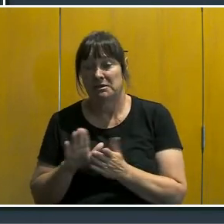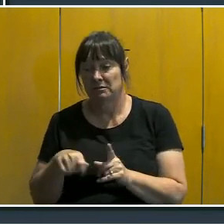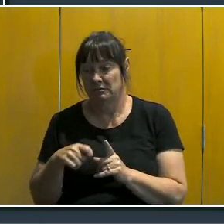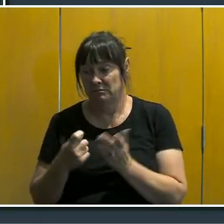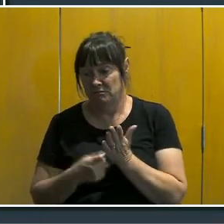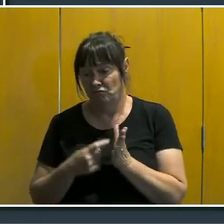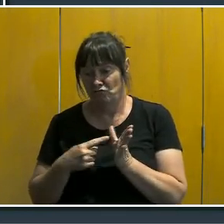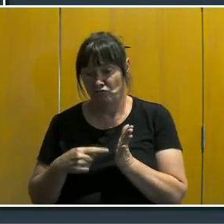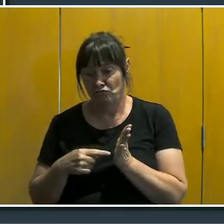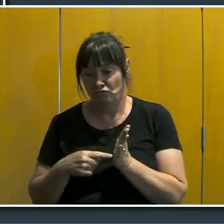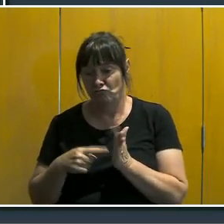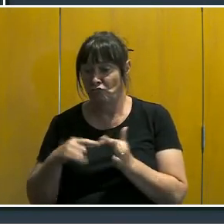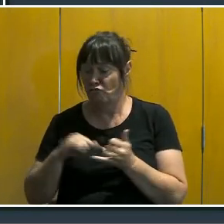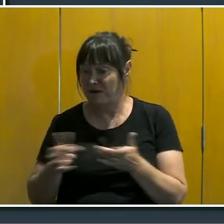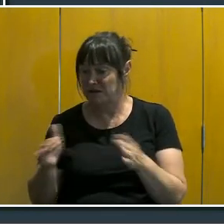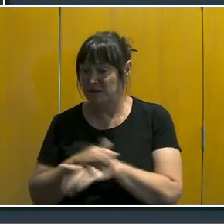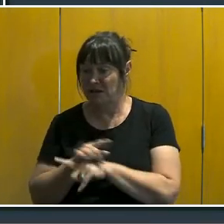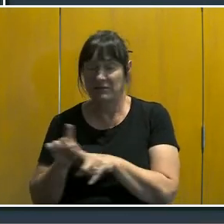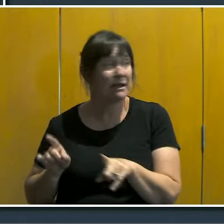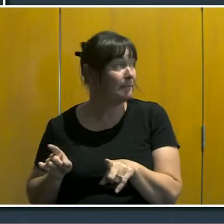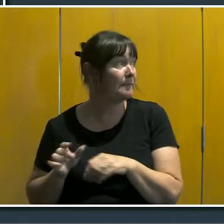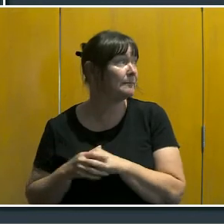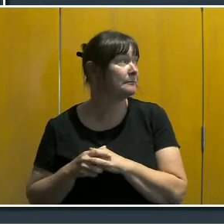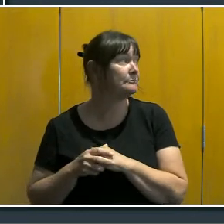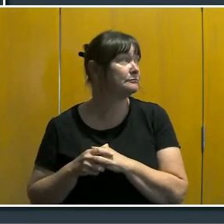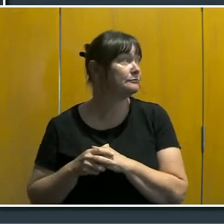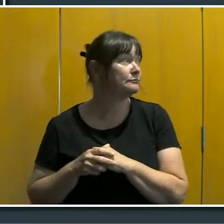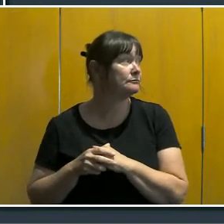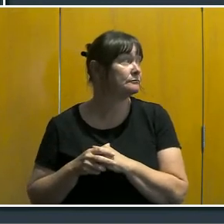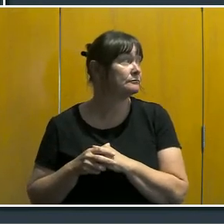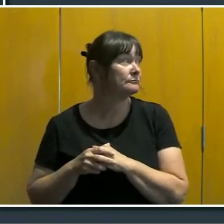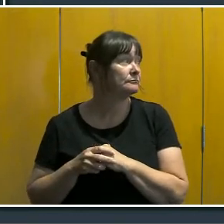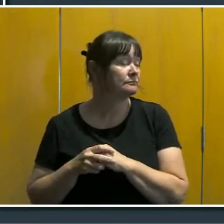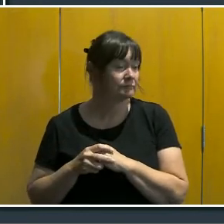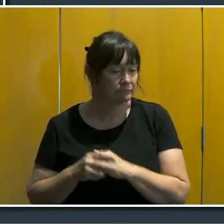love the facilities that we have. Thank you.